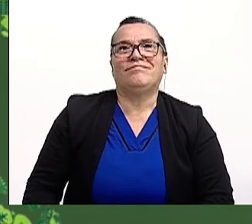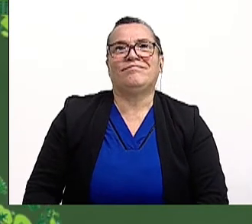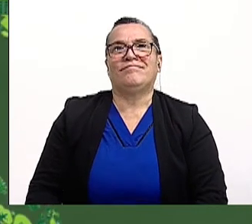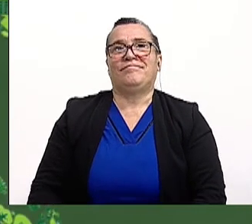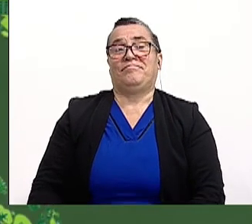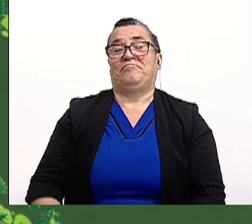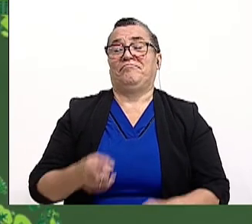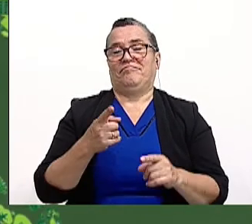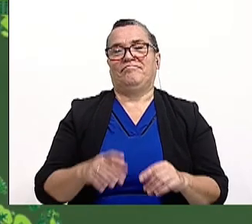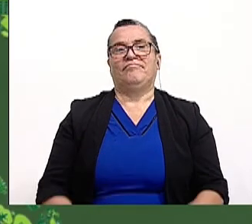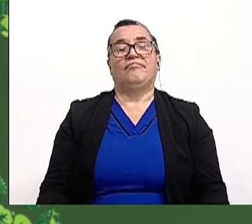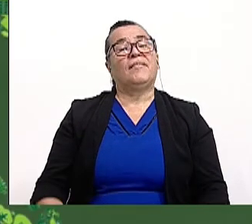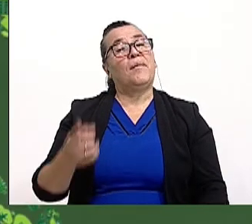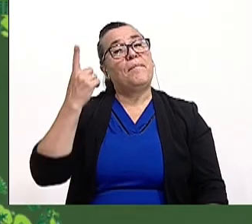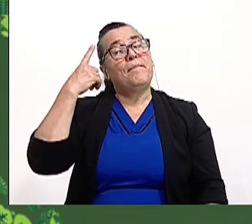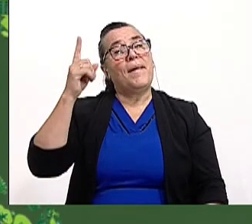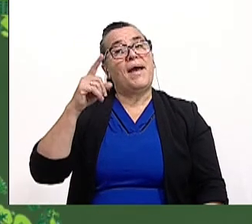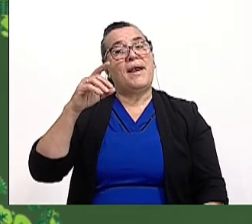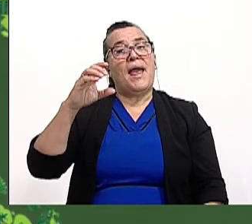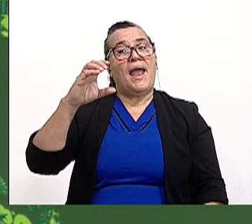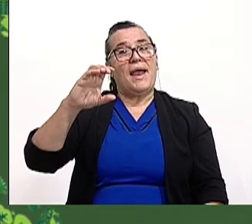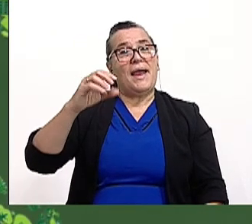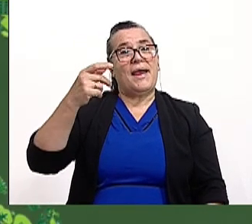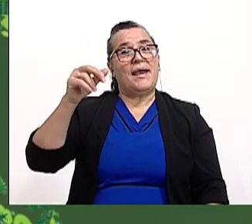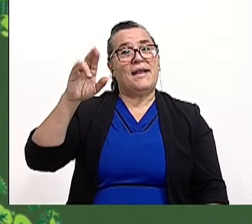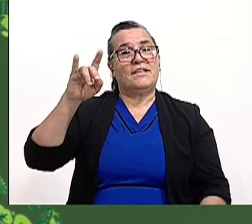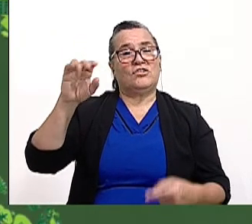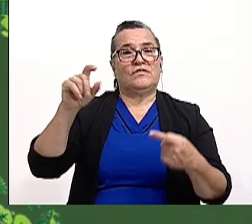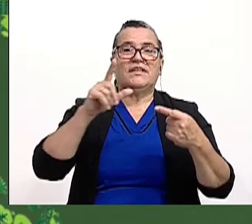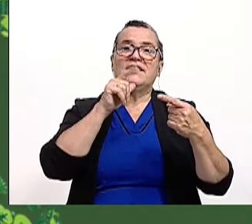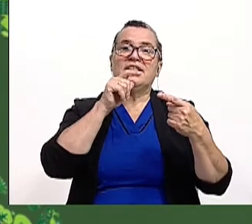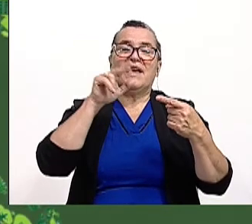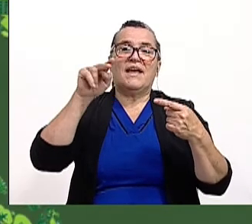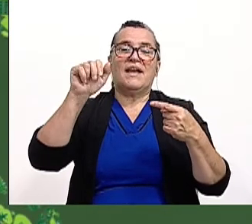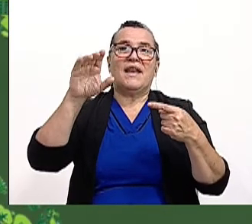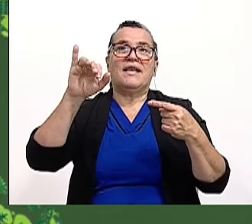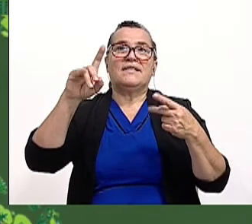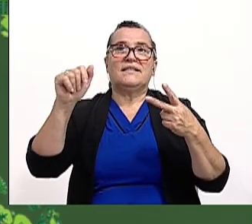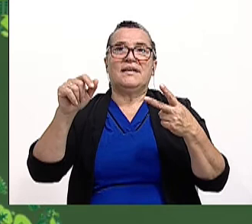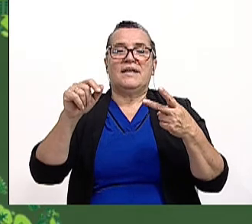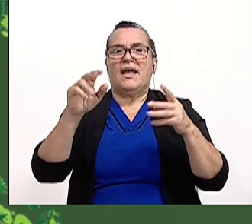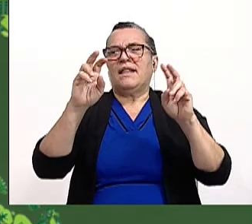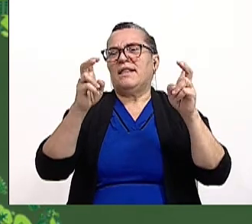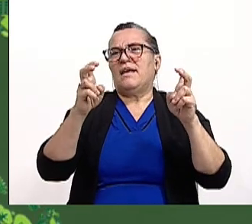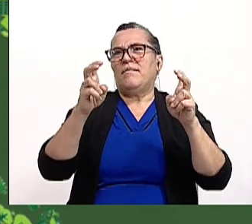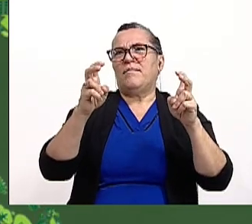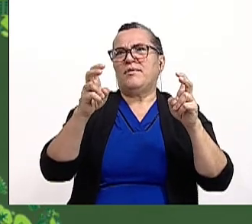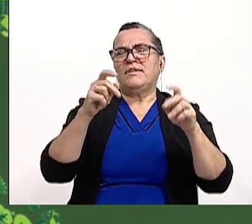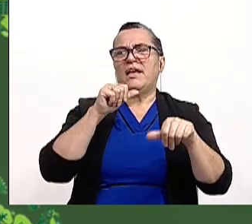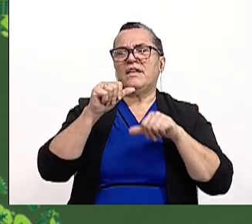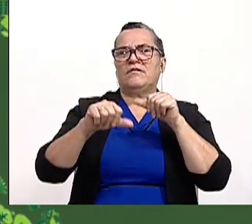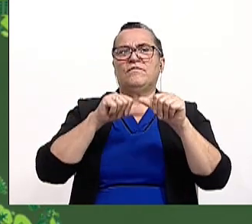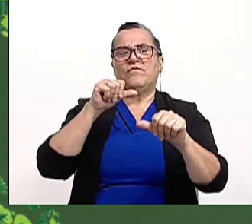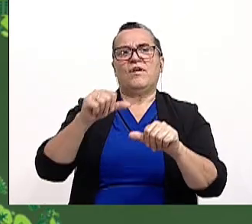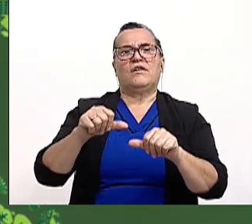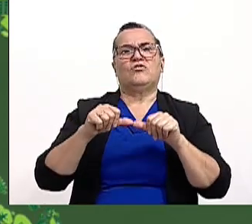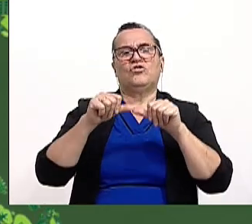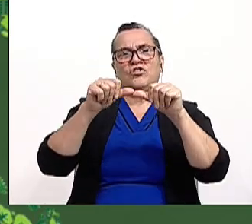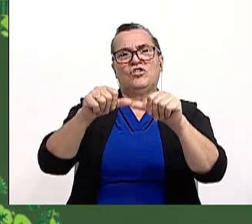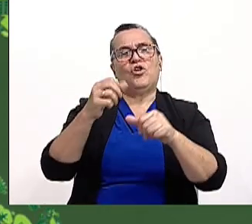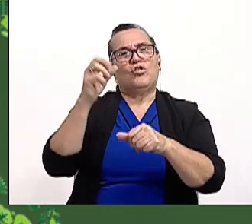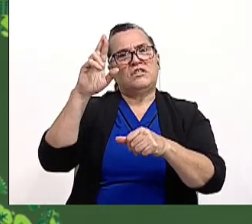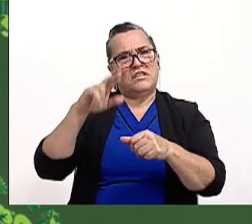Okay, this is to Christopher from Nazira. Subject, sustainable efforts that Costa Rica